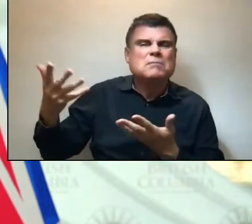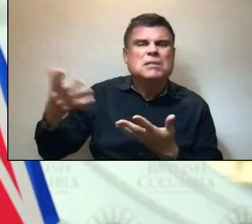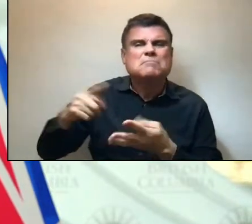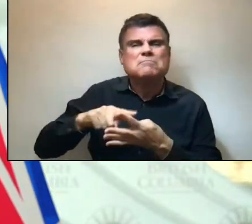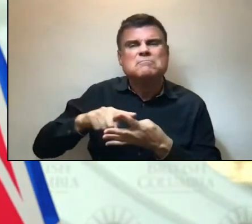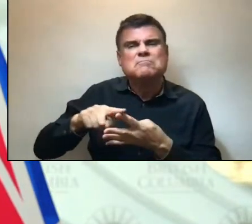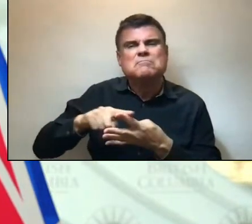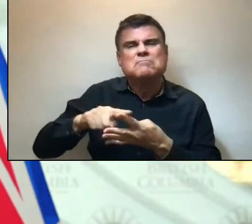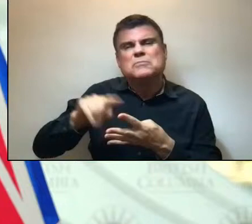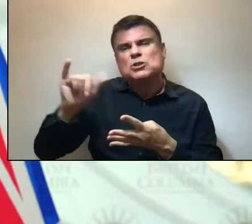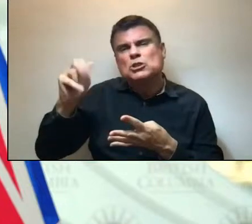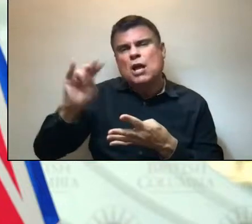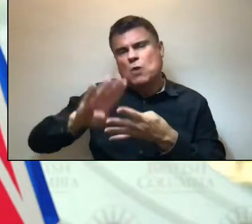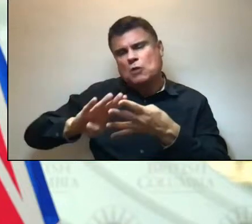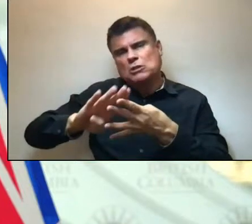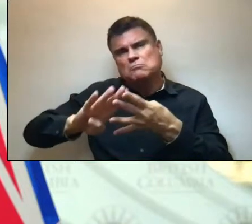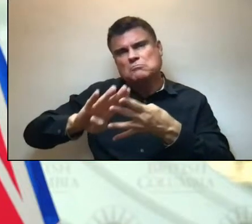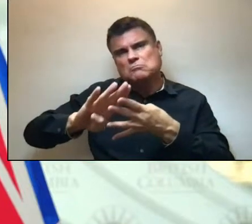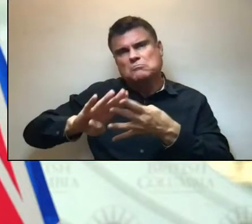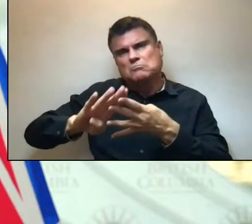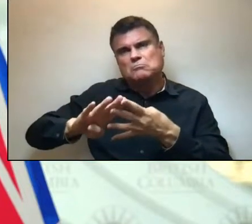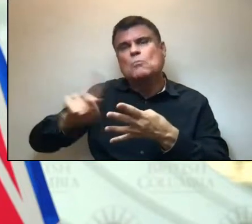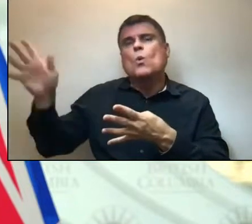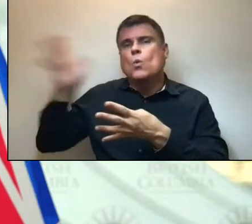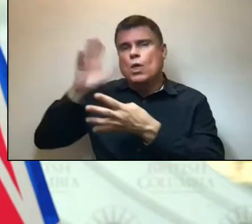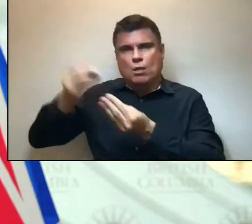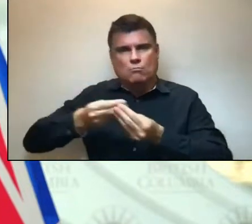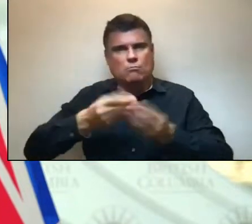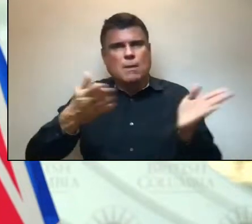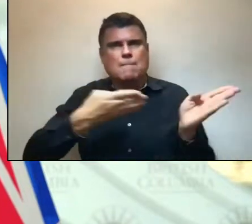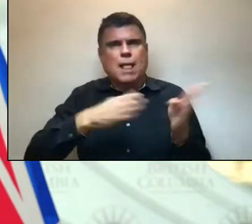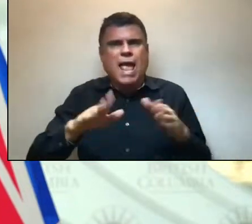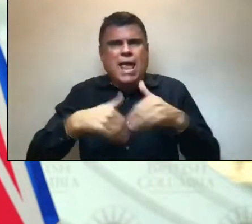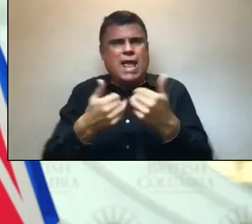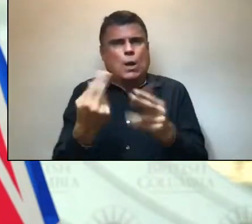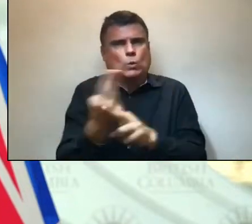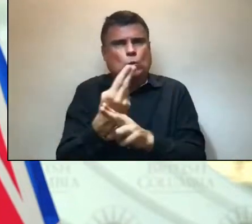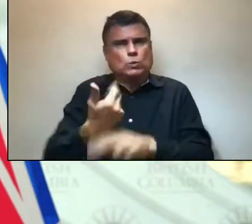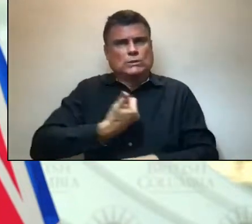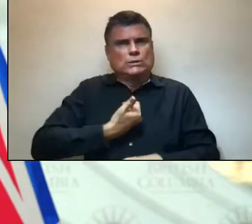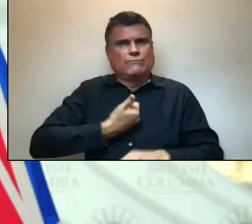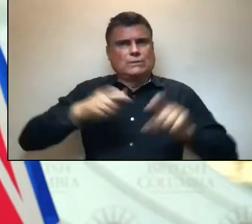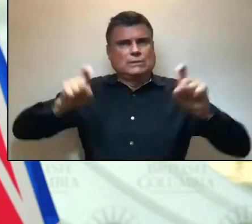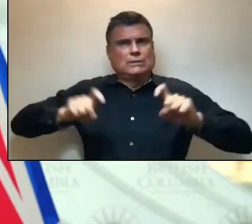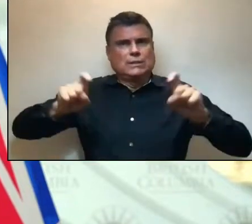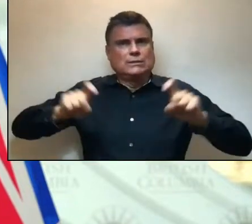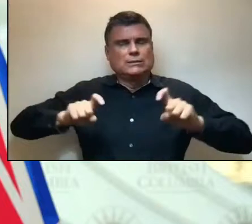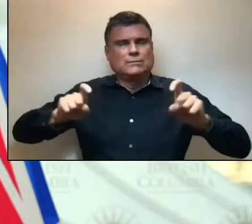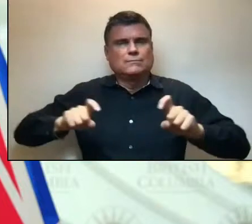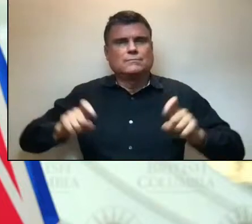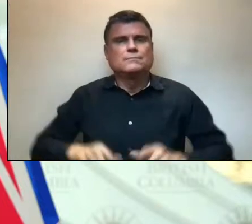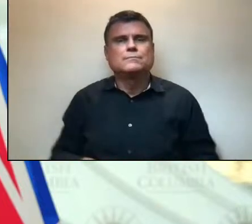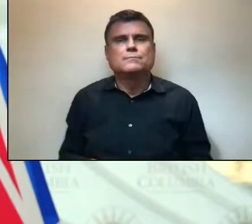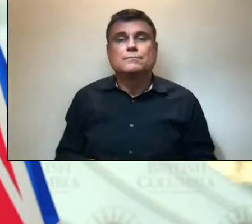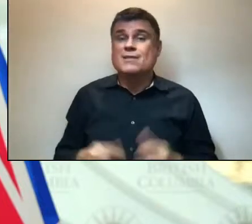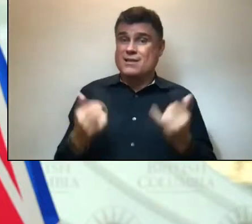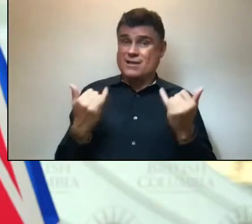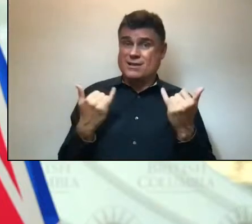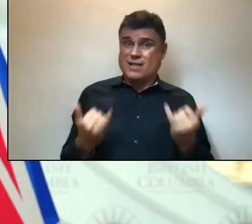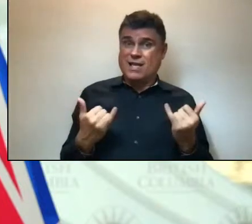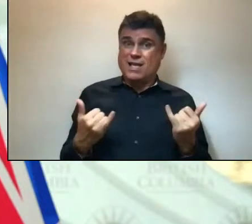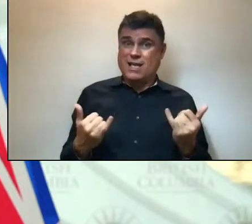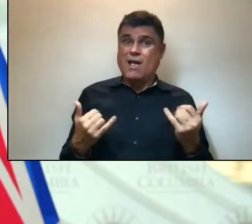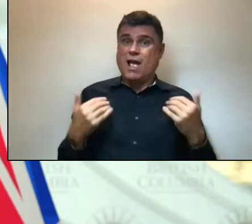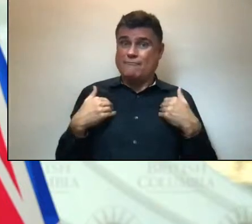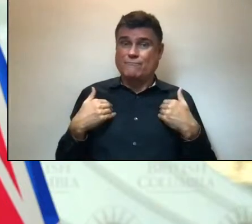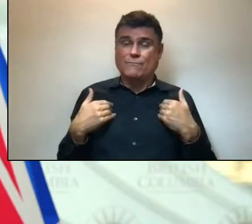be provided, and a plan will be laid out for the use of those tests. In the meantime, we have ample supply and ongoing supply of rapid tests, which we're